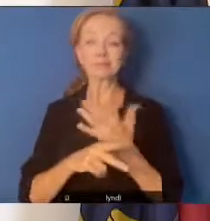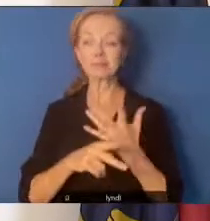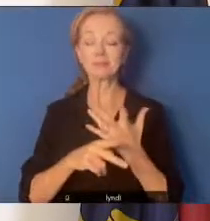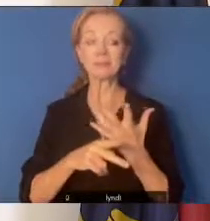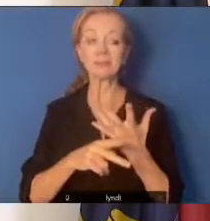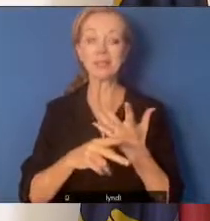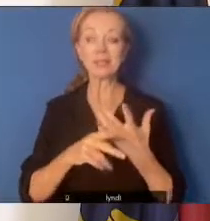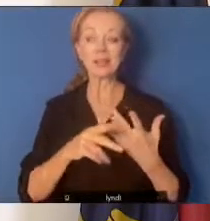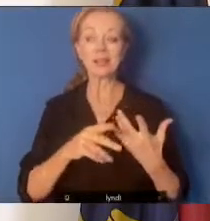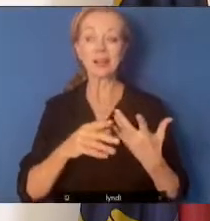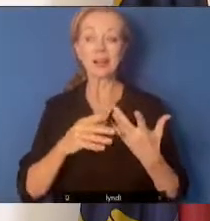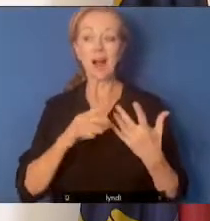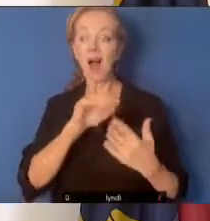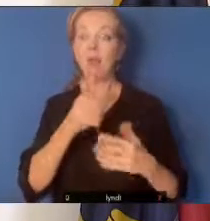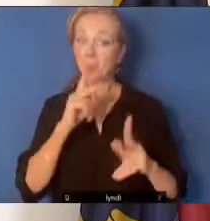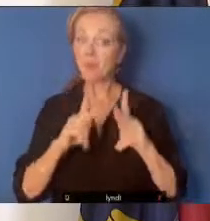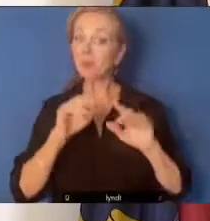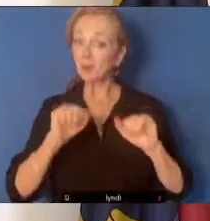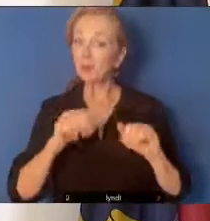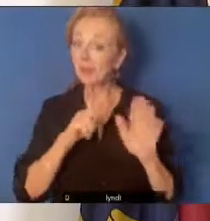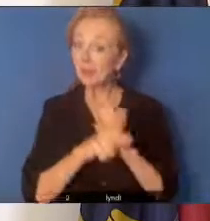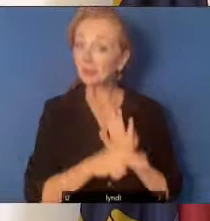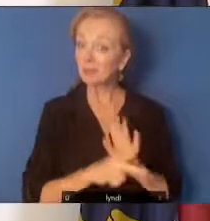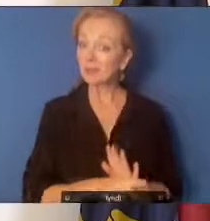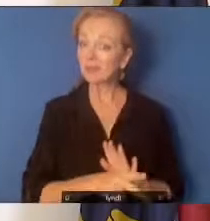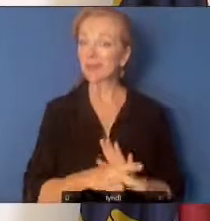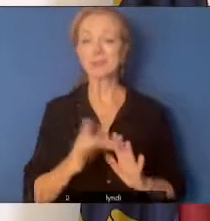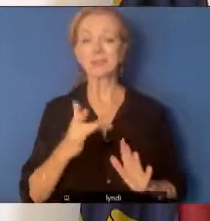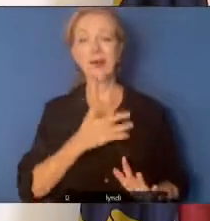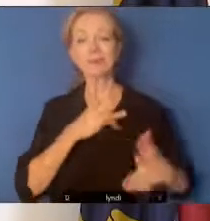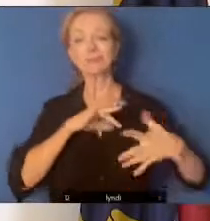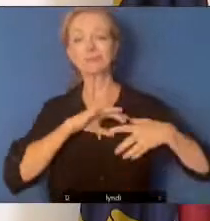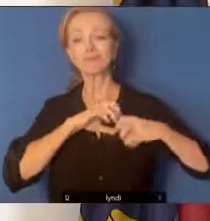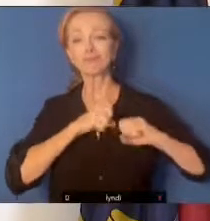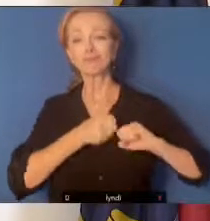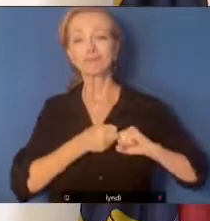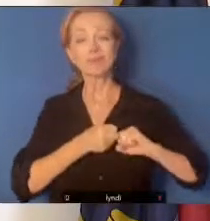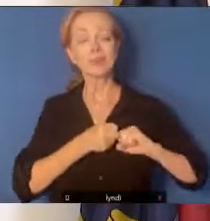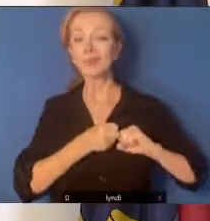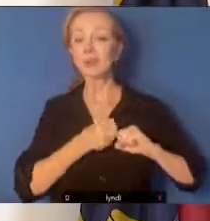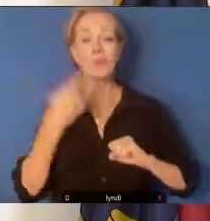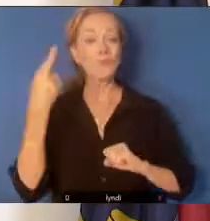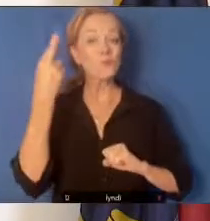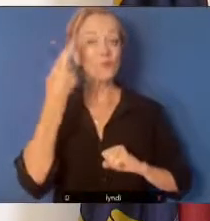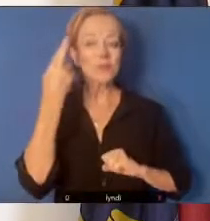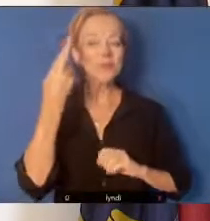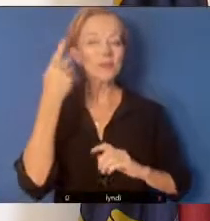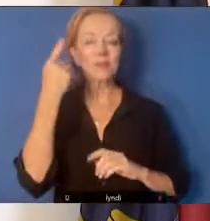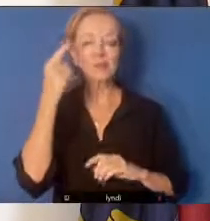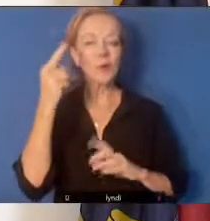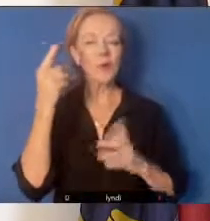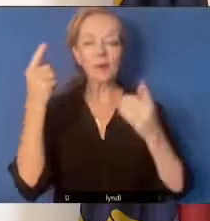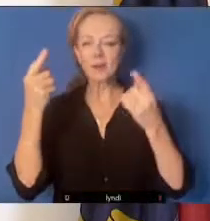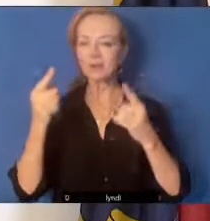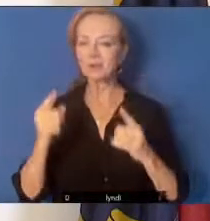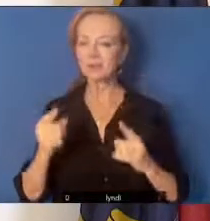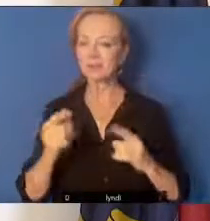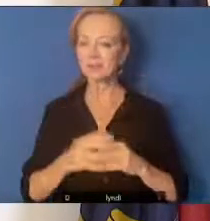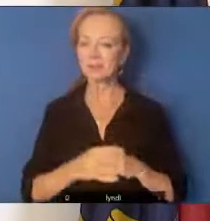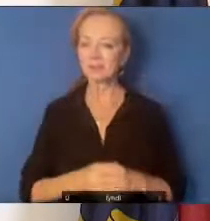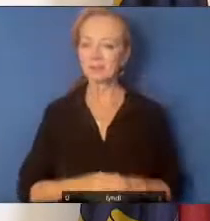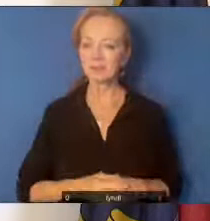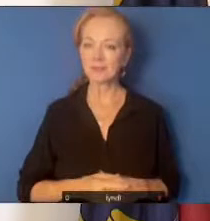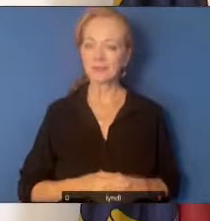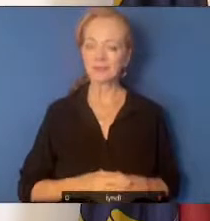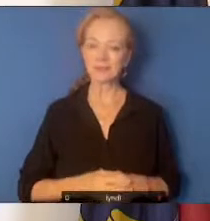It's heartbreaking because there is no reason for these events to have occurred.